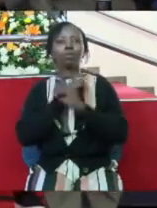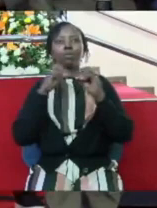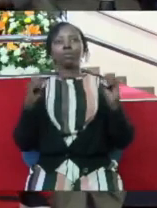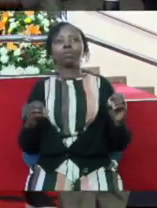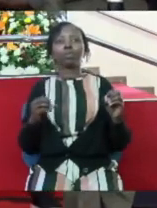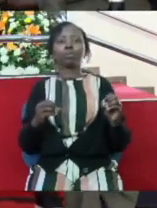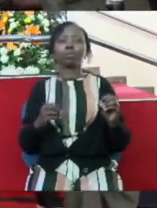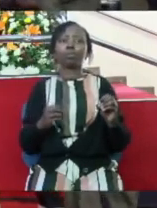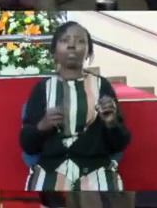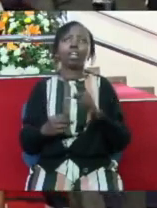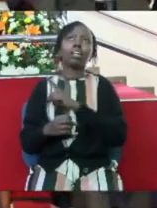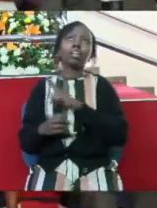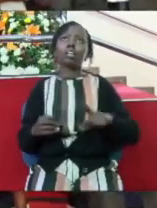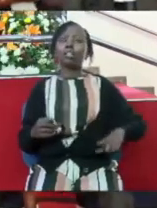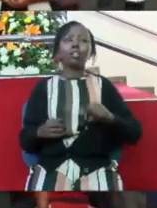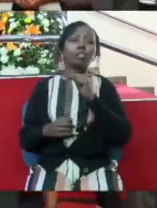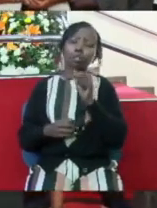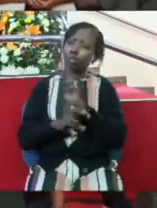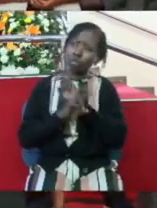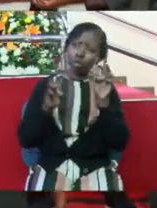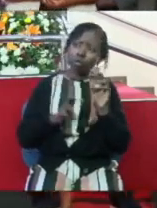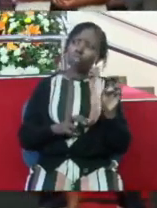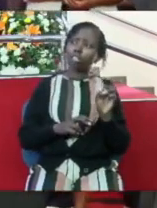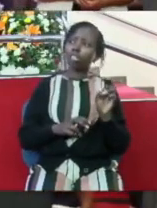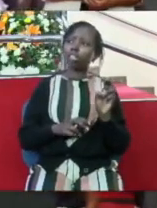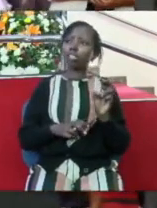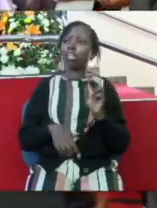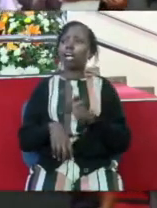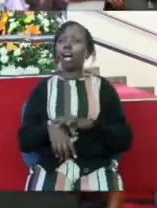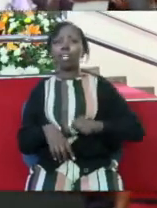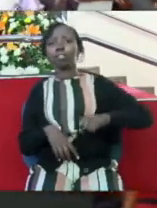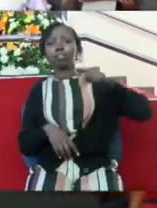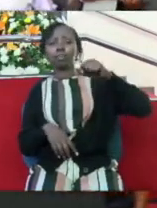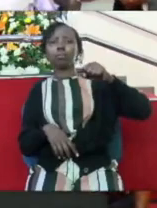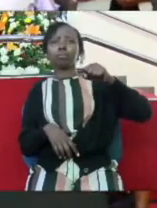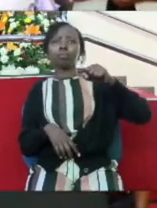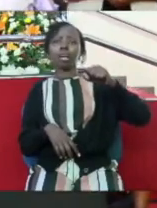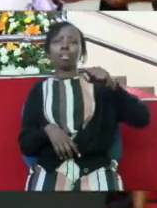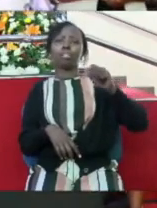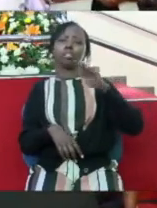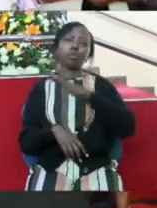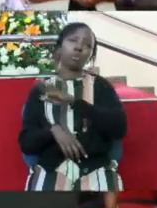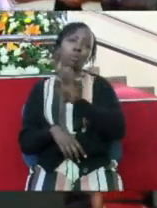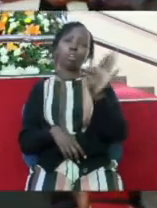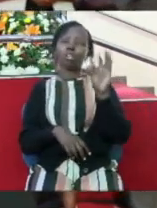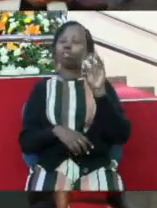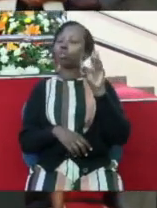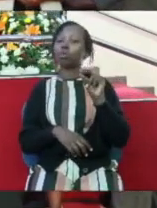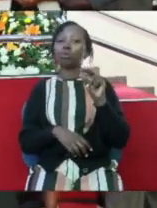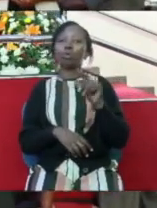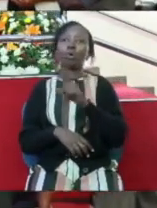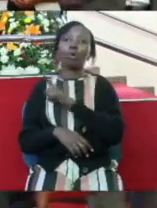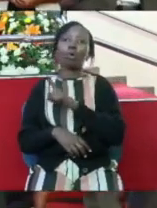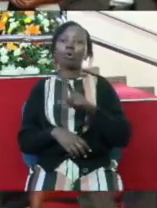not looking. Haangalii tu. At your title. Cheo chako ama taji lako. Today just let go of your